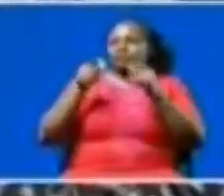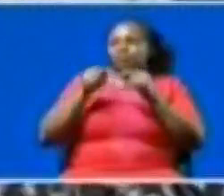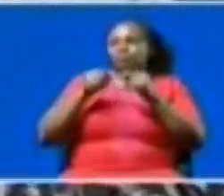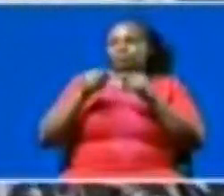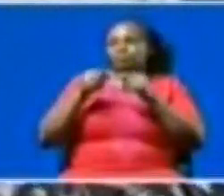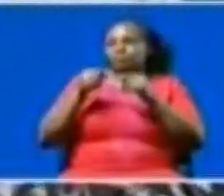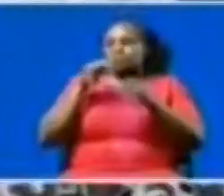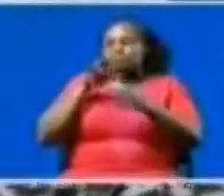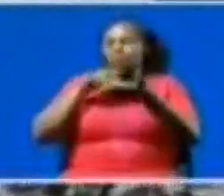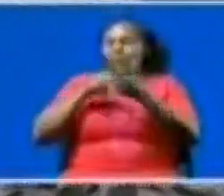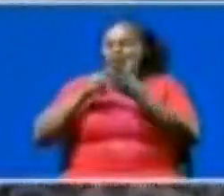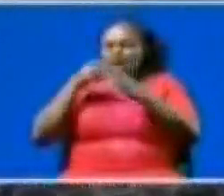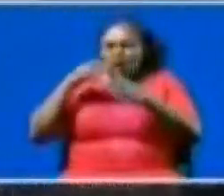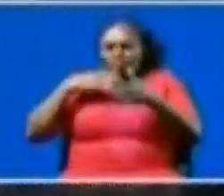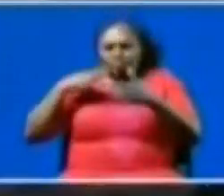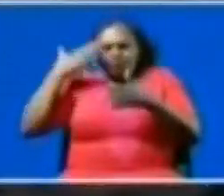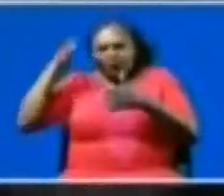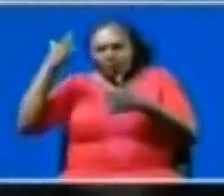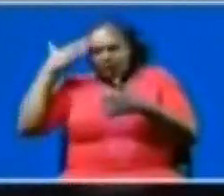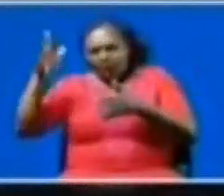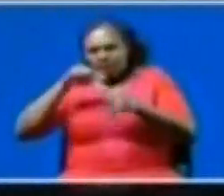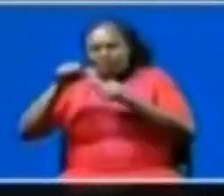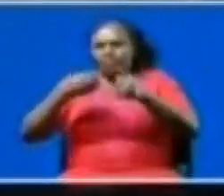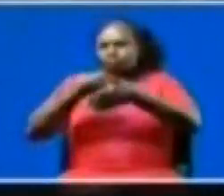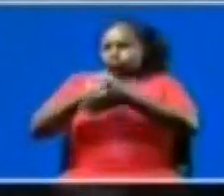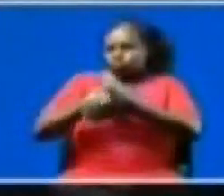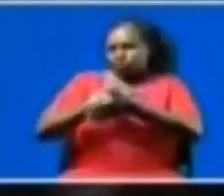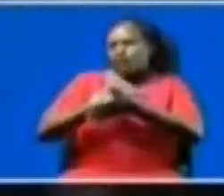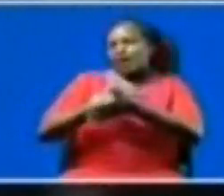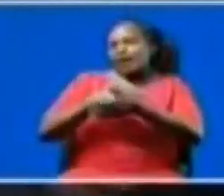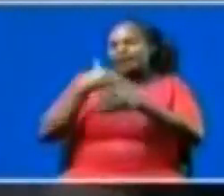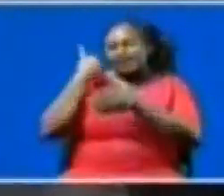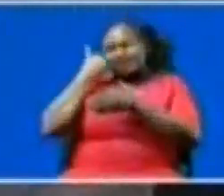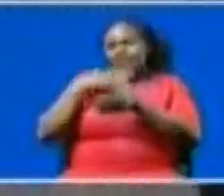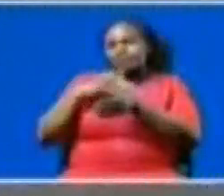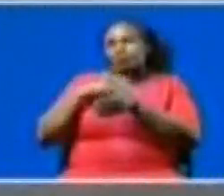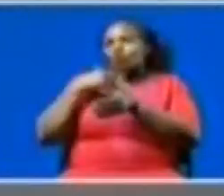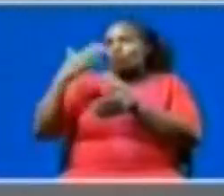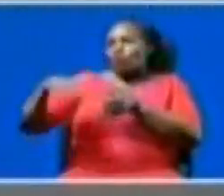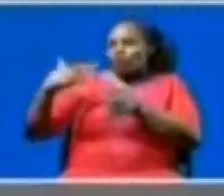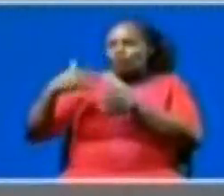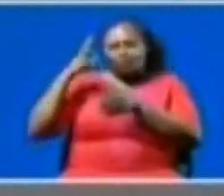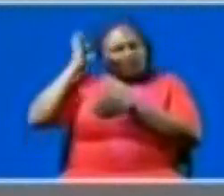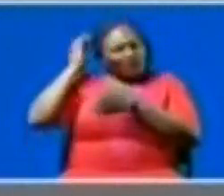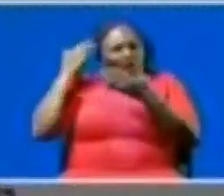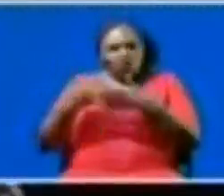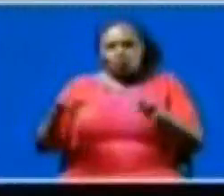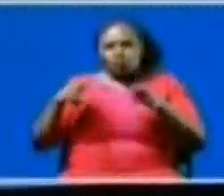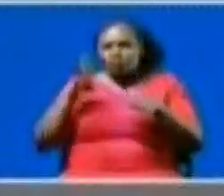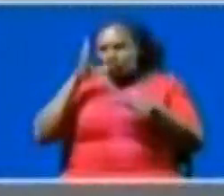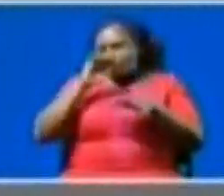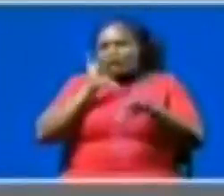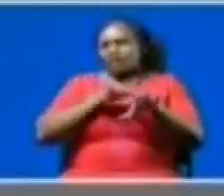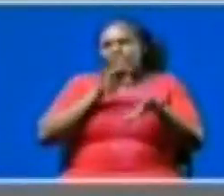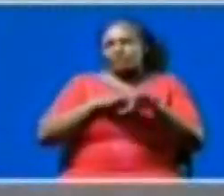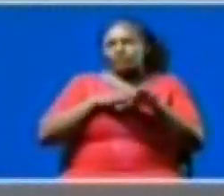intent meant to create awareness and exposure on the plight of cancer patients who often lose their hair due to effects